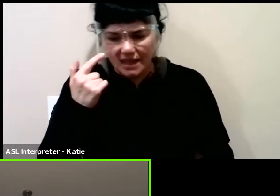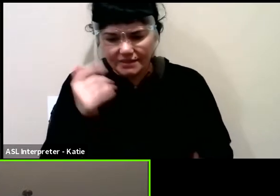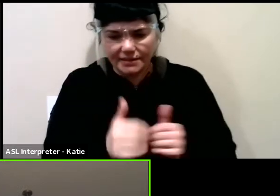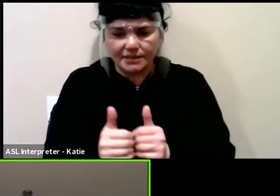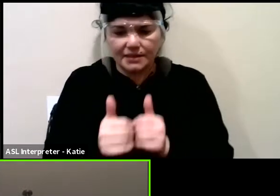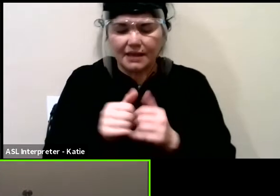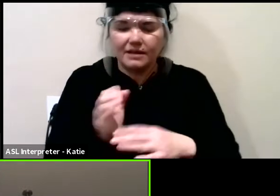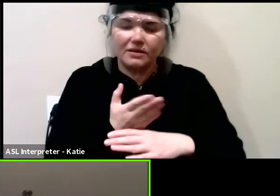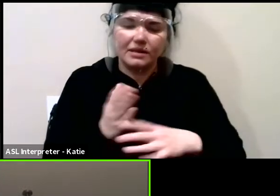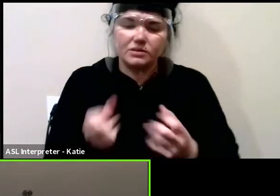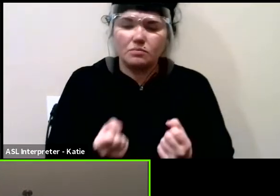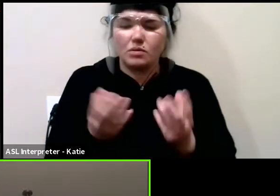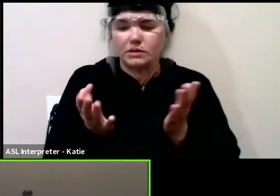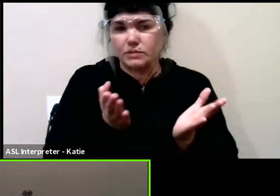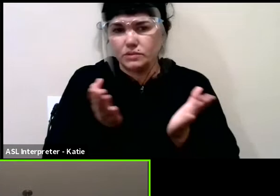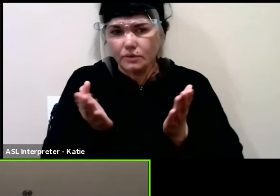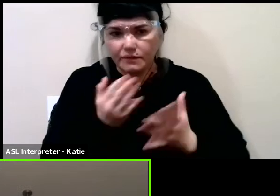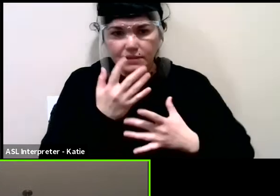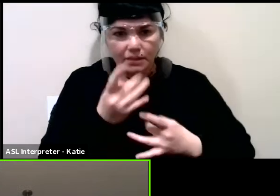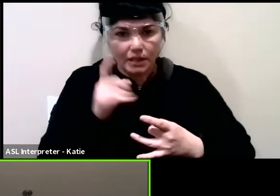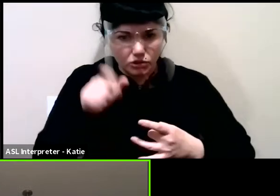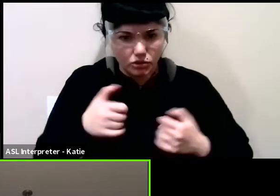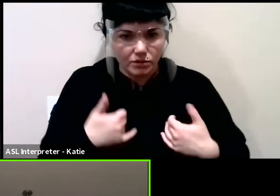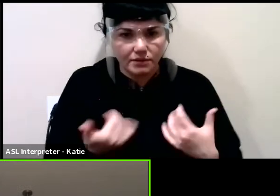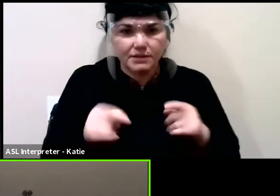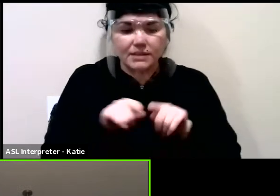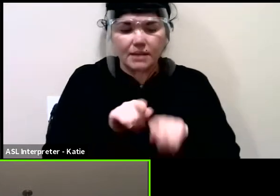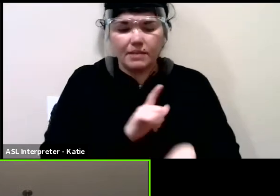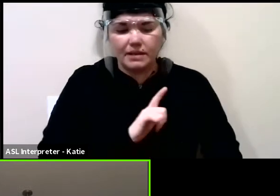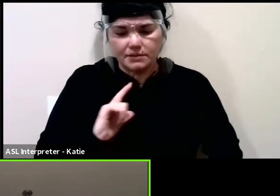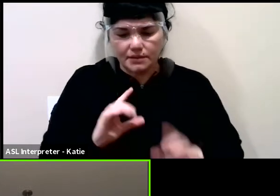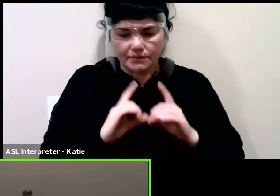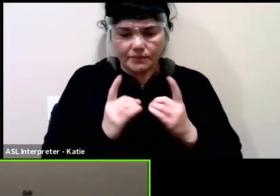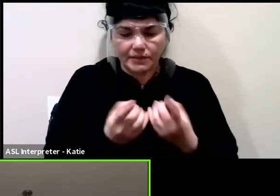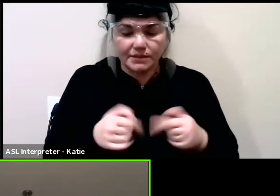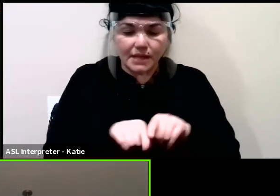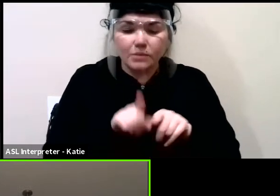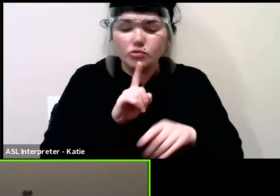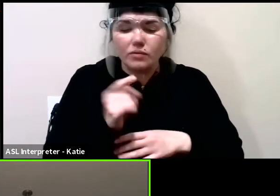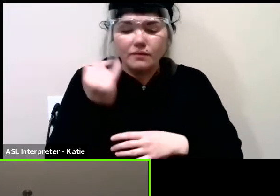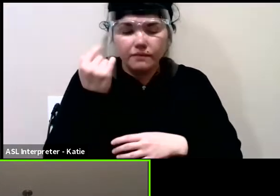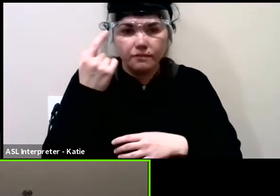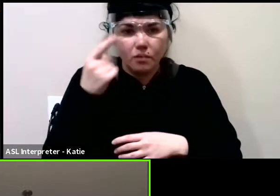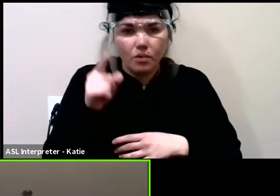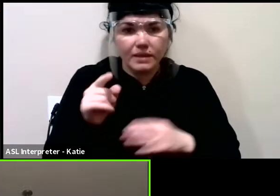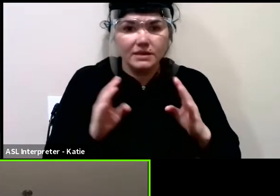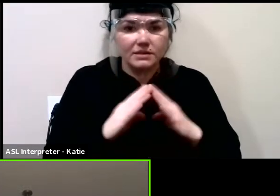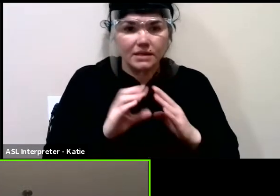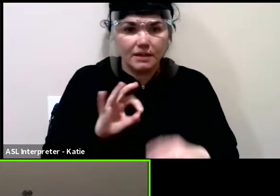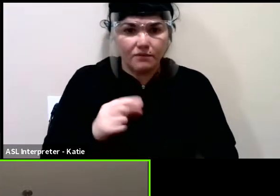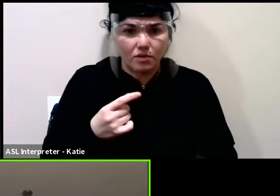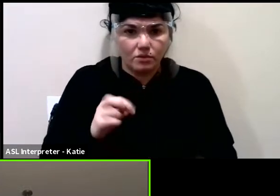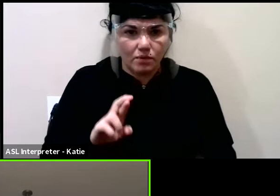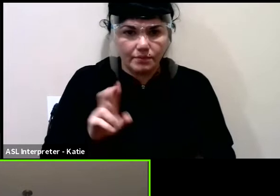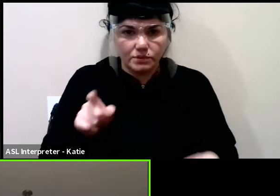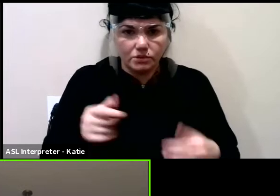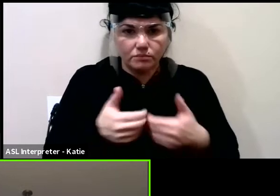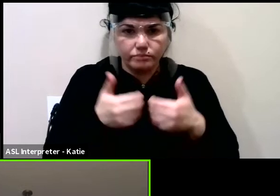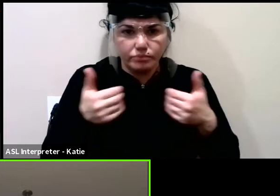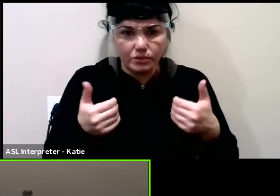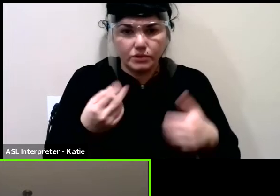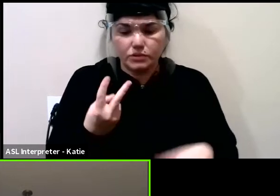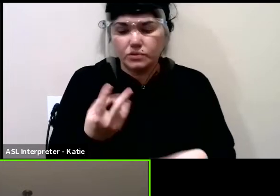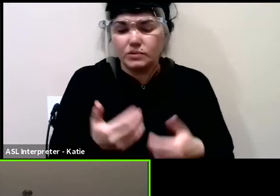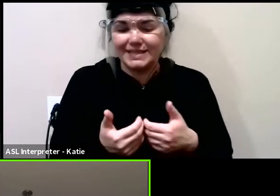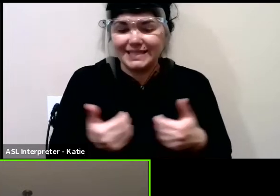and interests and they should be in the same legislative districts the same for the city of grand rapids you've carved it up in two separate senate